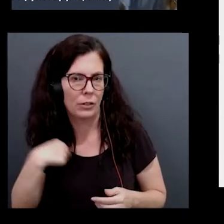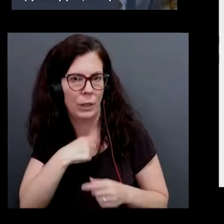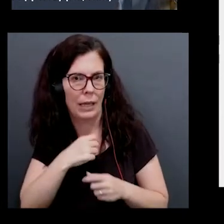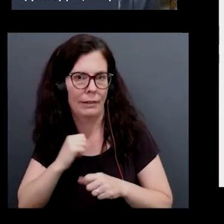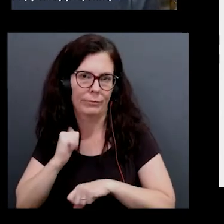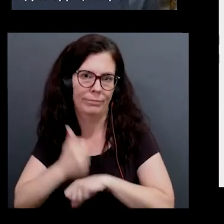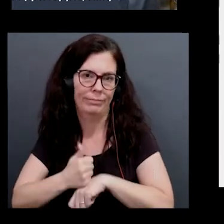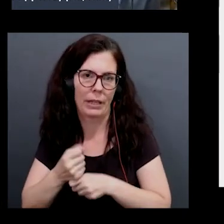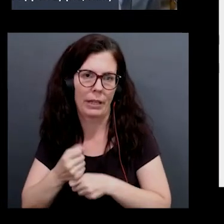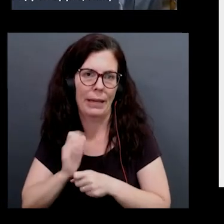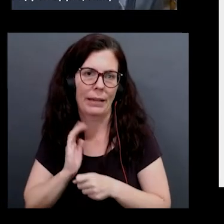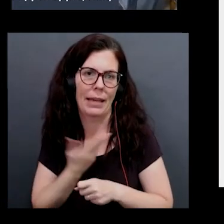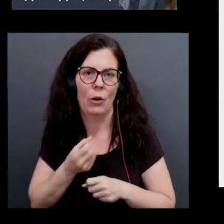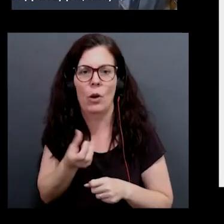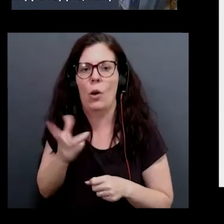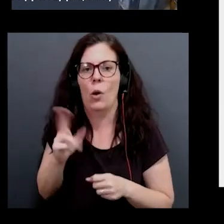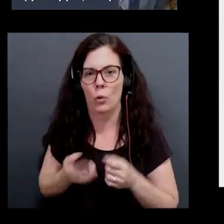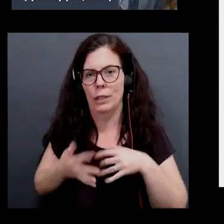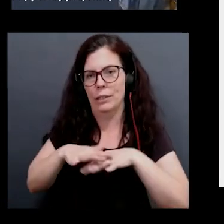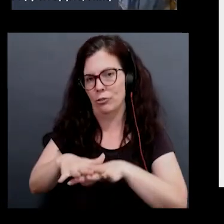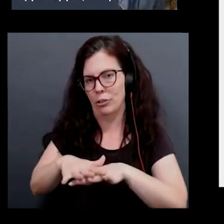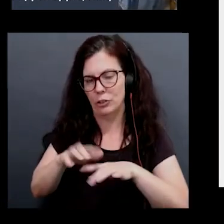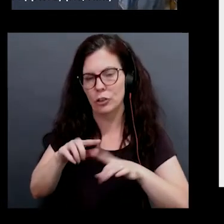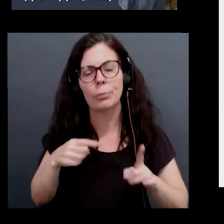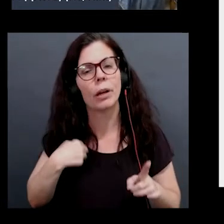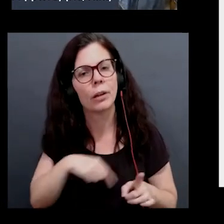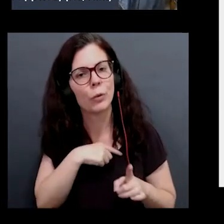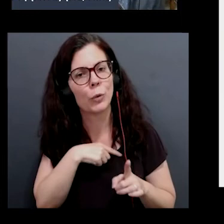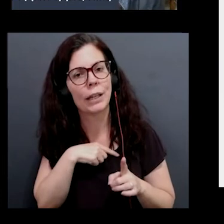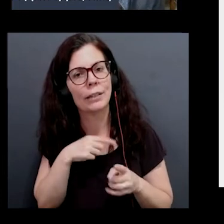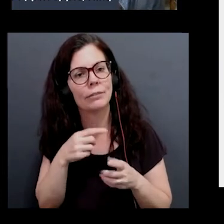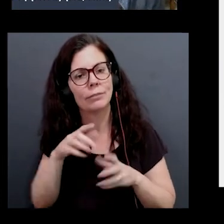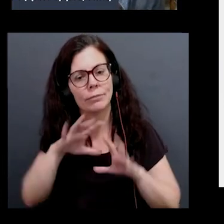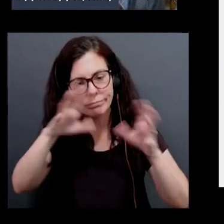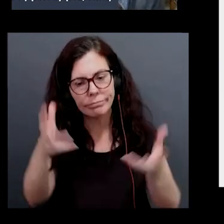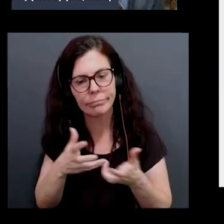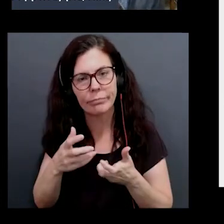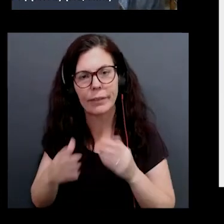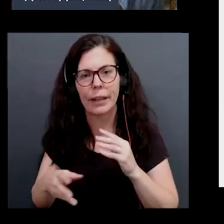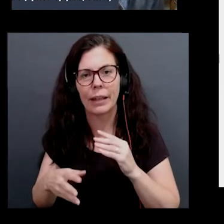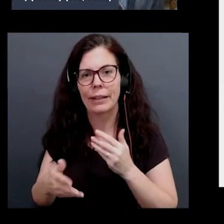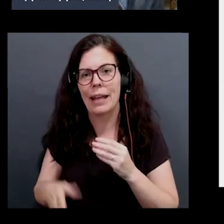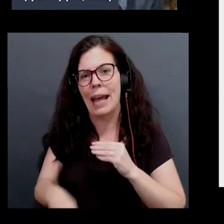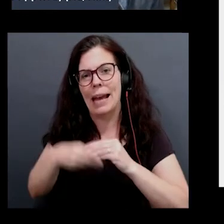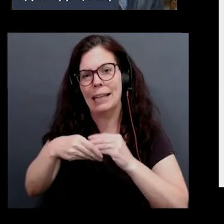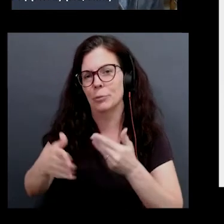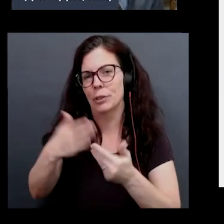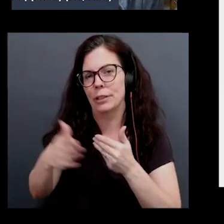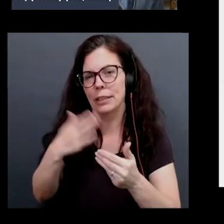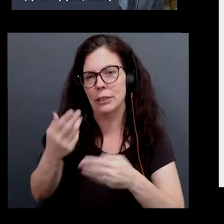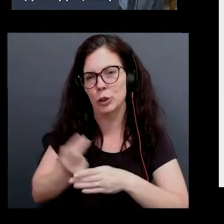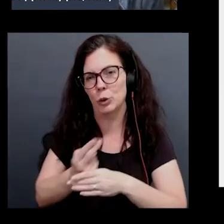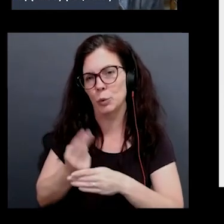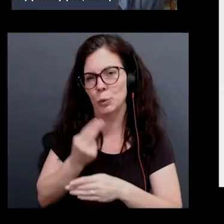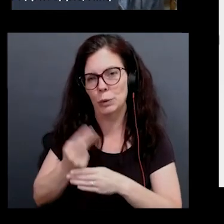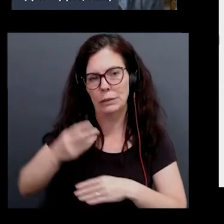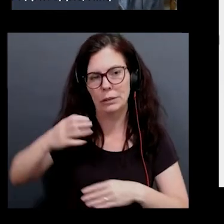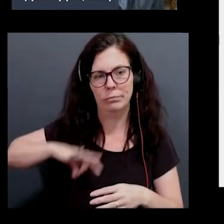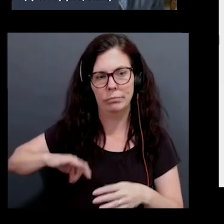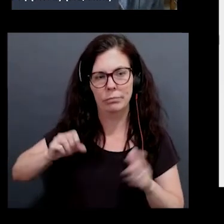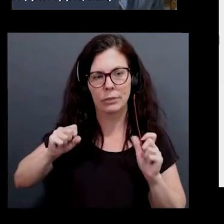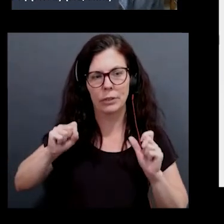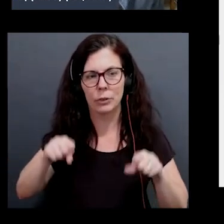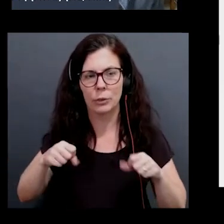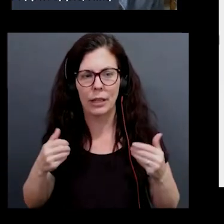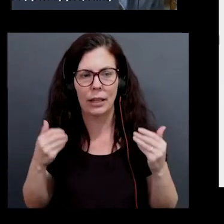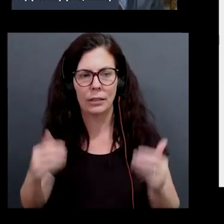But we've wrapped it up and added some ease of use that you can go ahead and get started with something